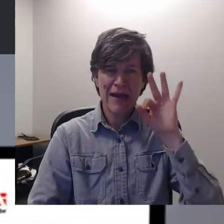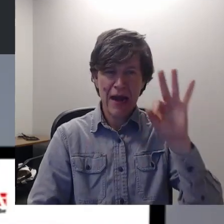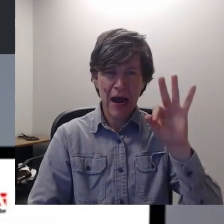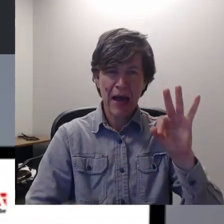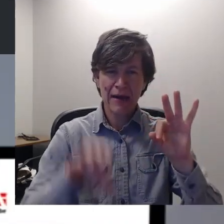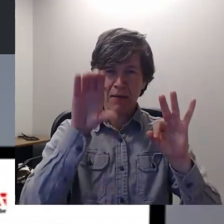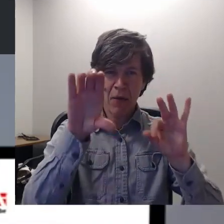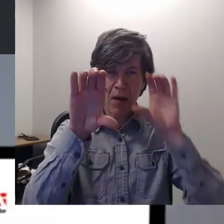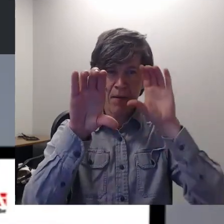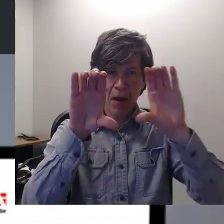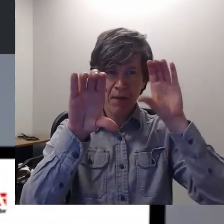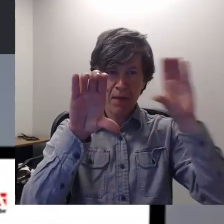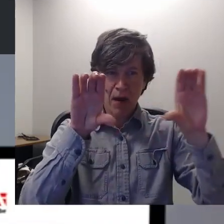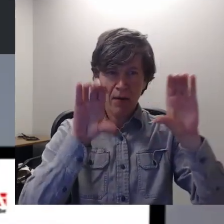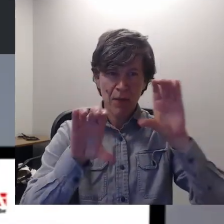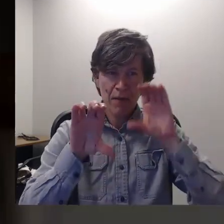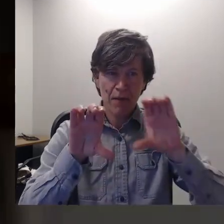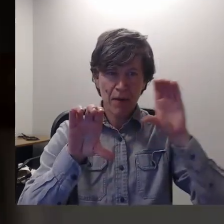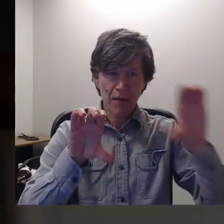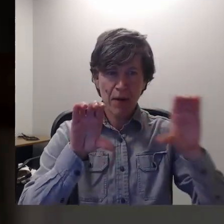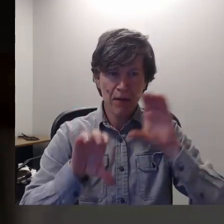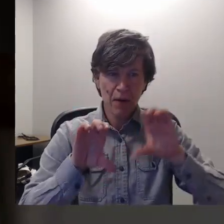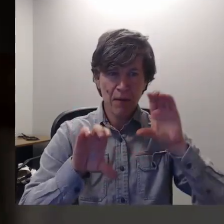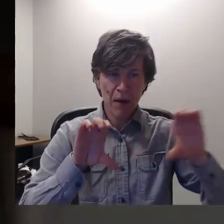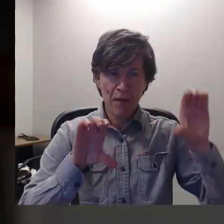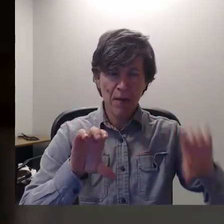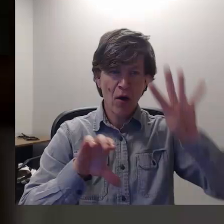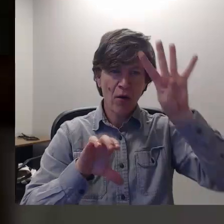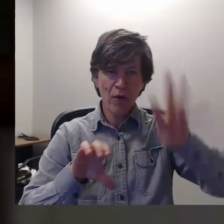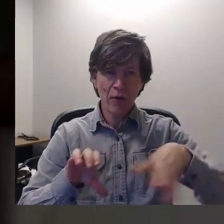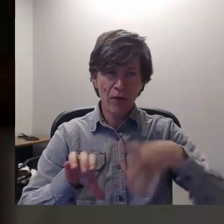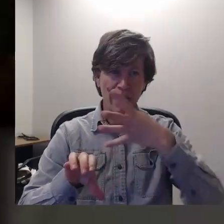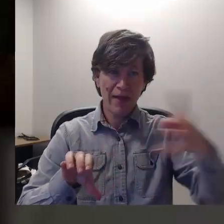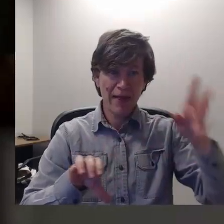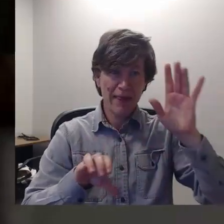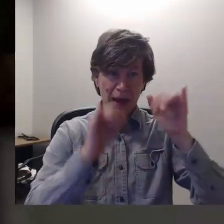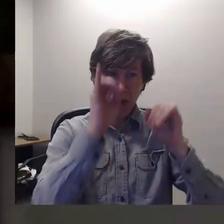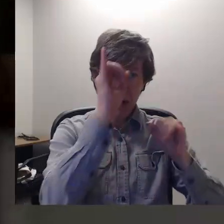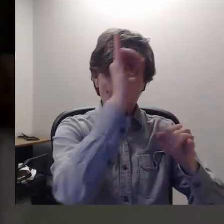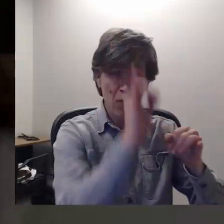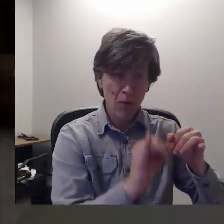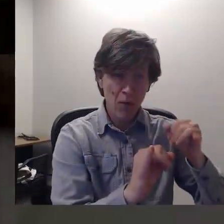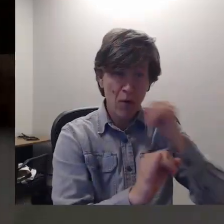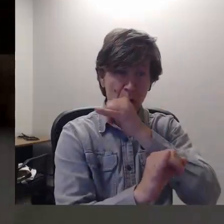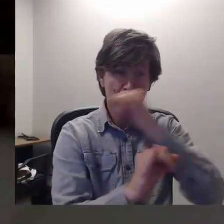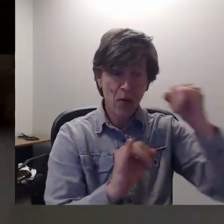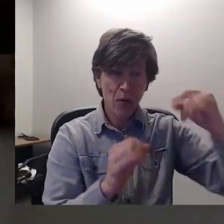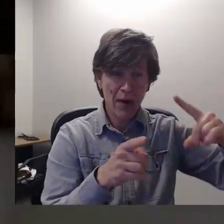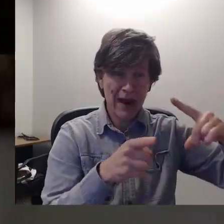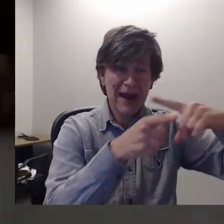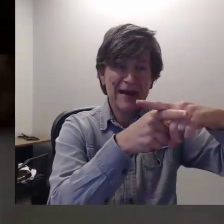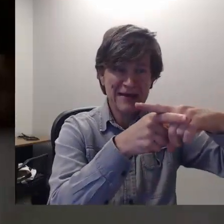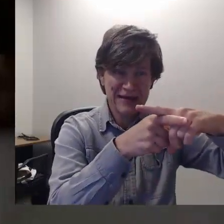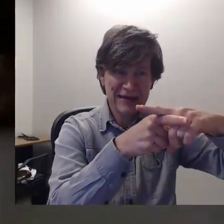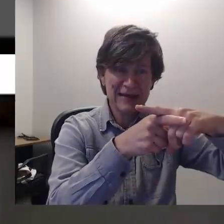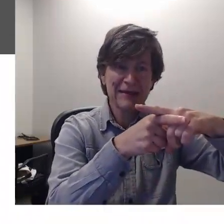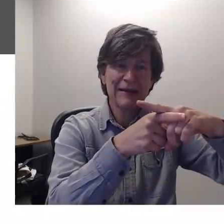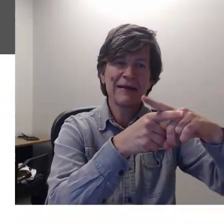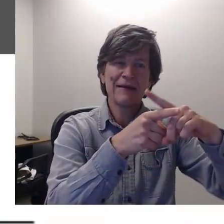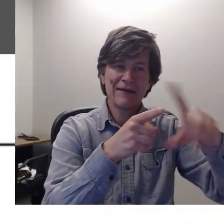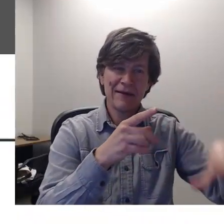image along these intersecting lines. So these key intersection points, they just fall in a natural harmony with the